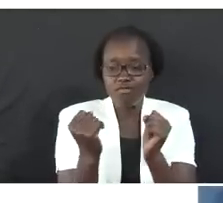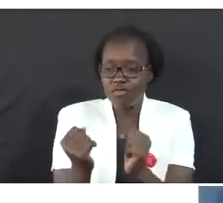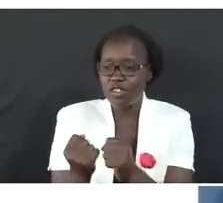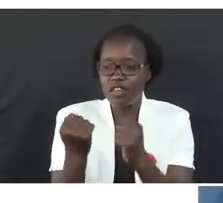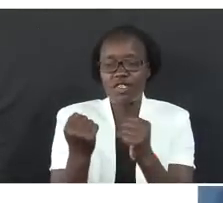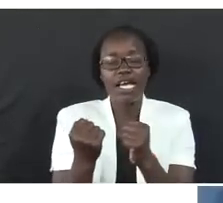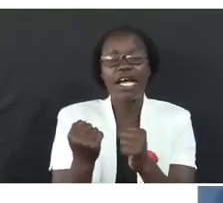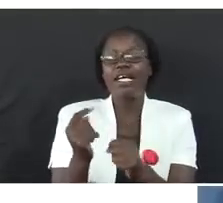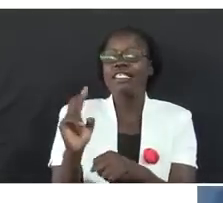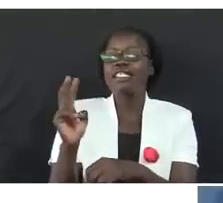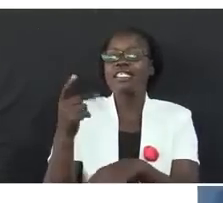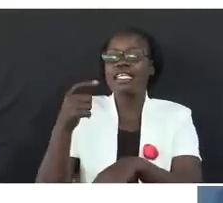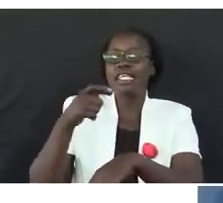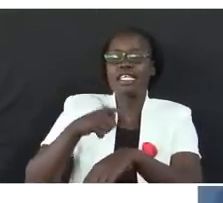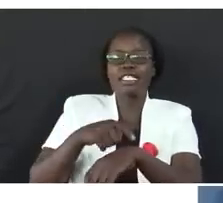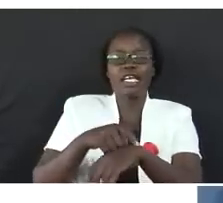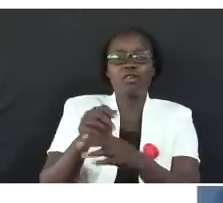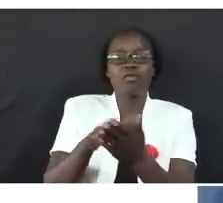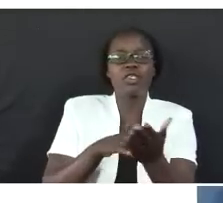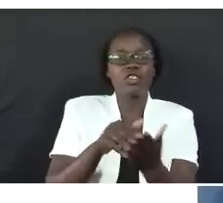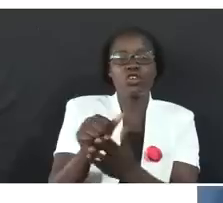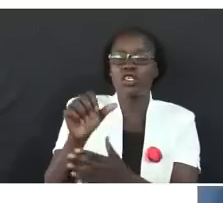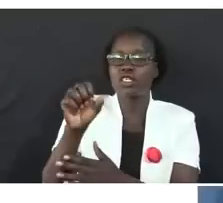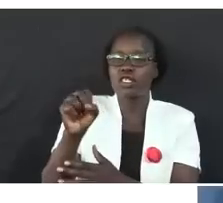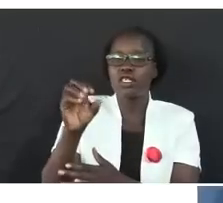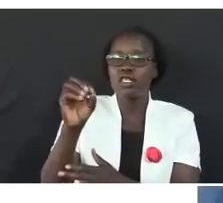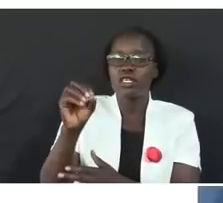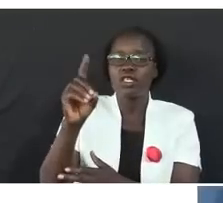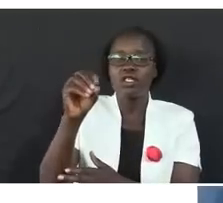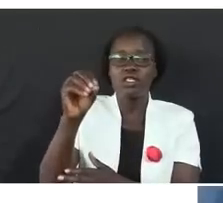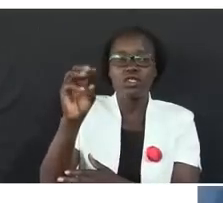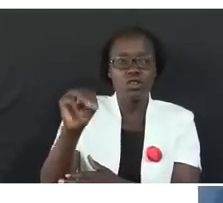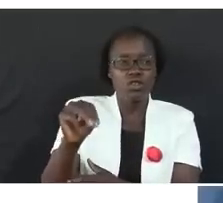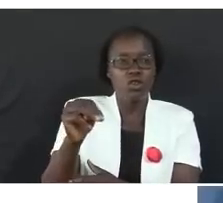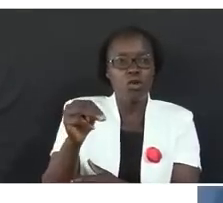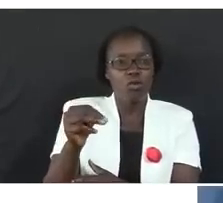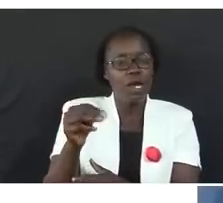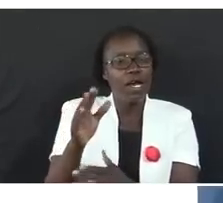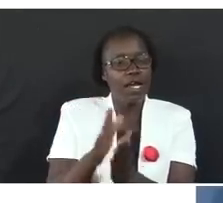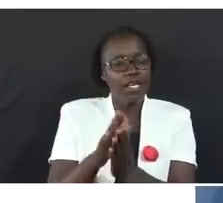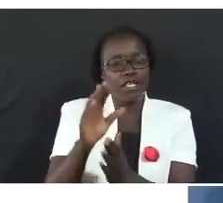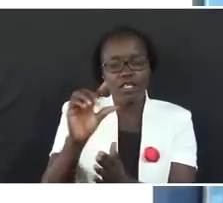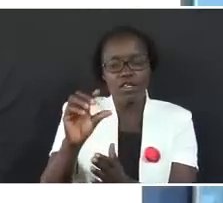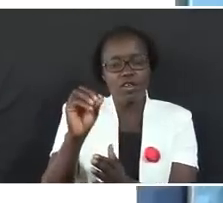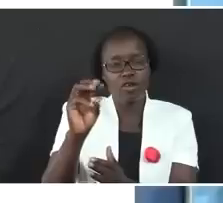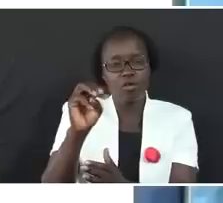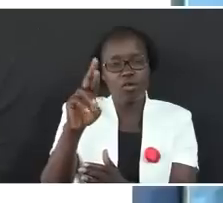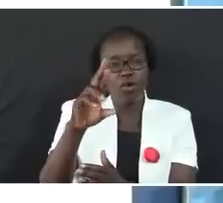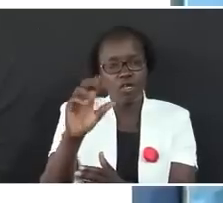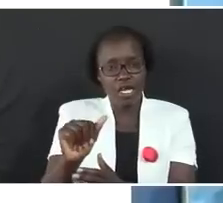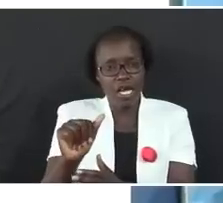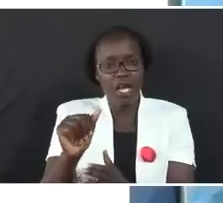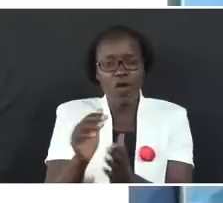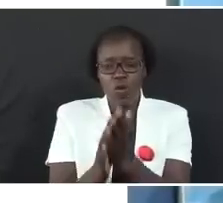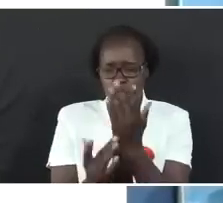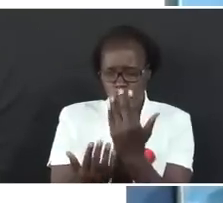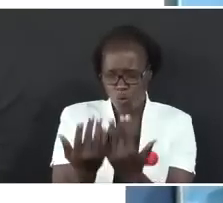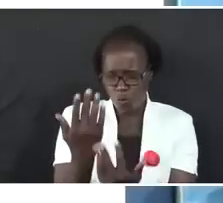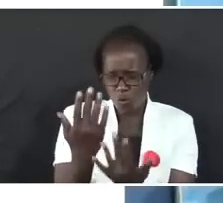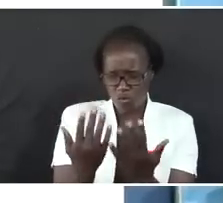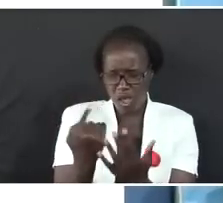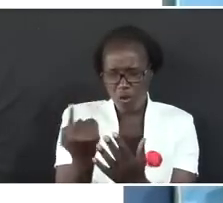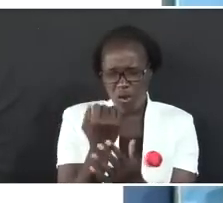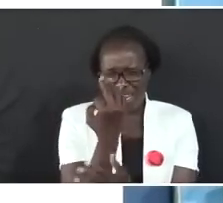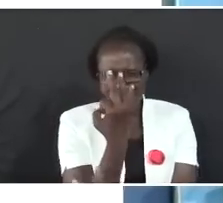time, he destroyed Sodom and Gomorrah with brimstone and fire and only three were